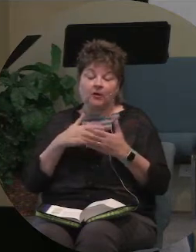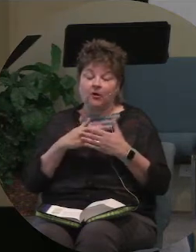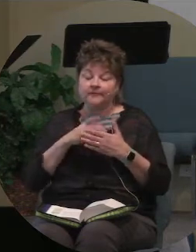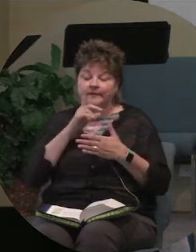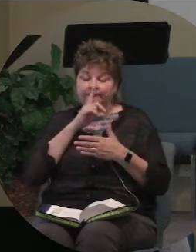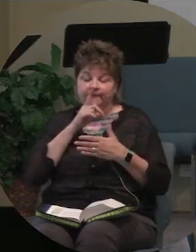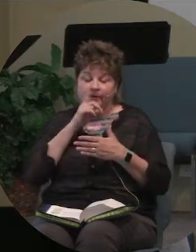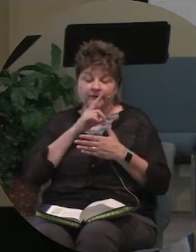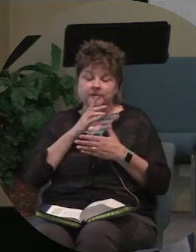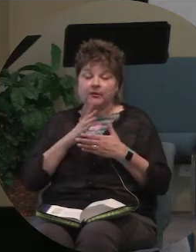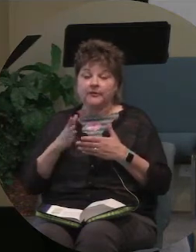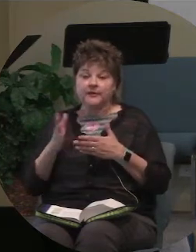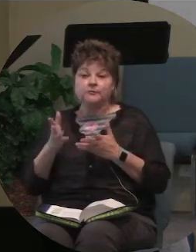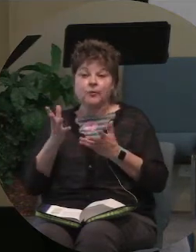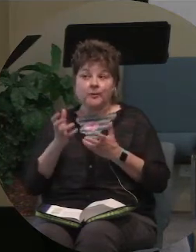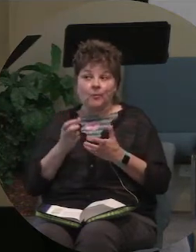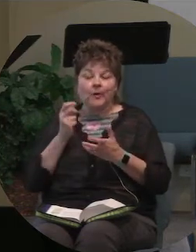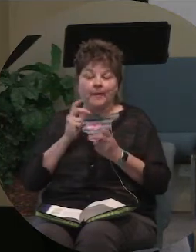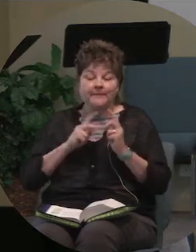people to see,